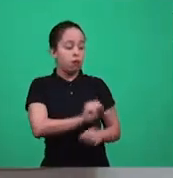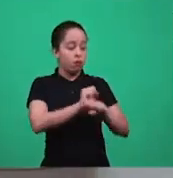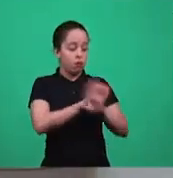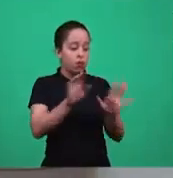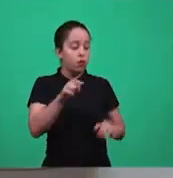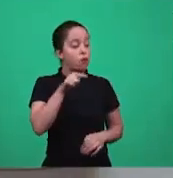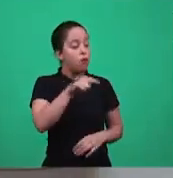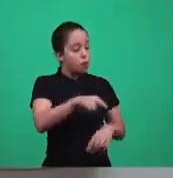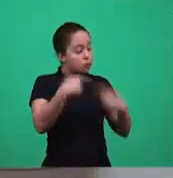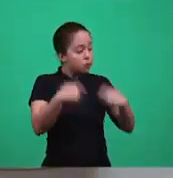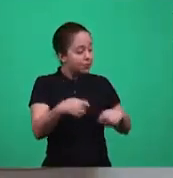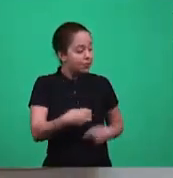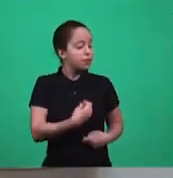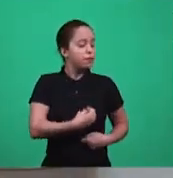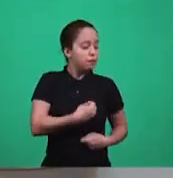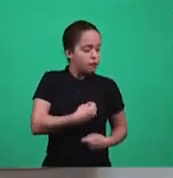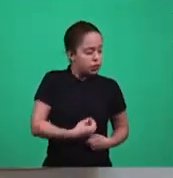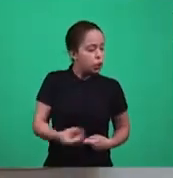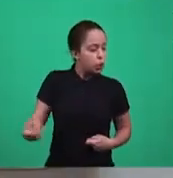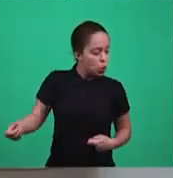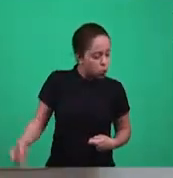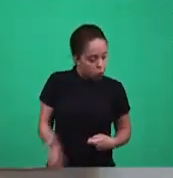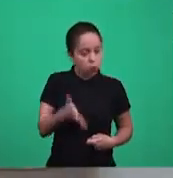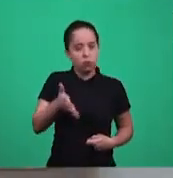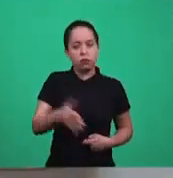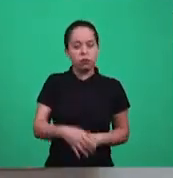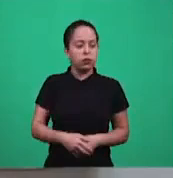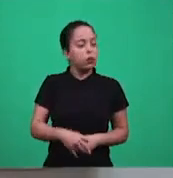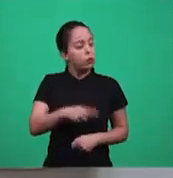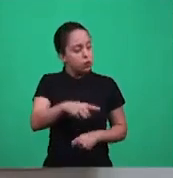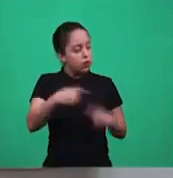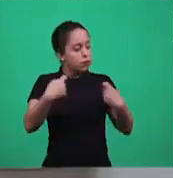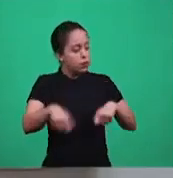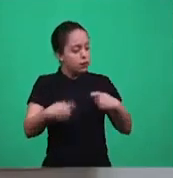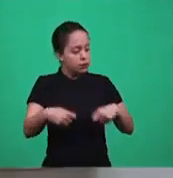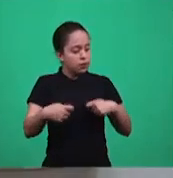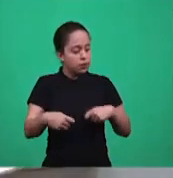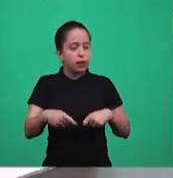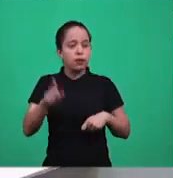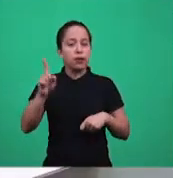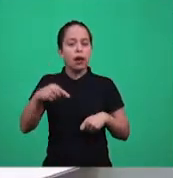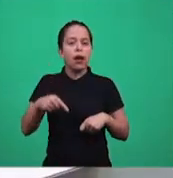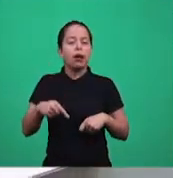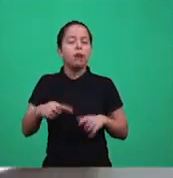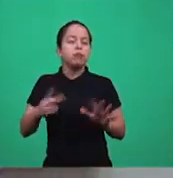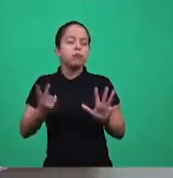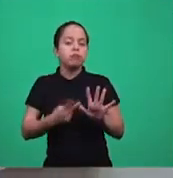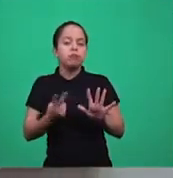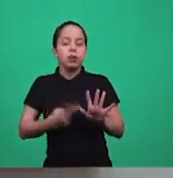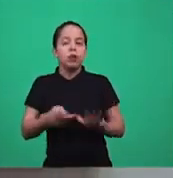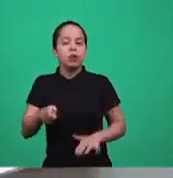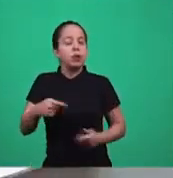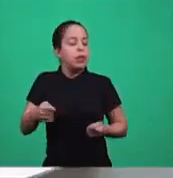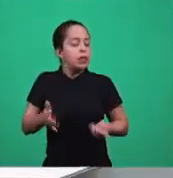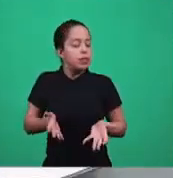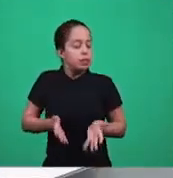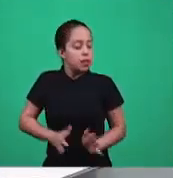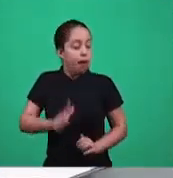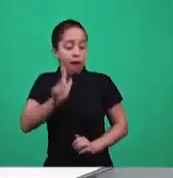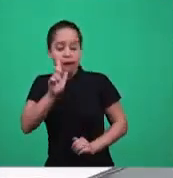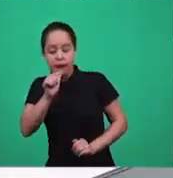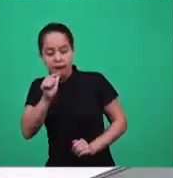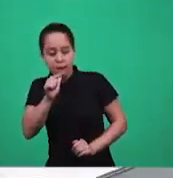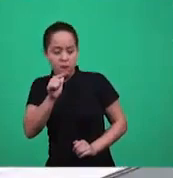was, you need to be born again. Be born from the water and the Spirit.